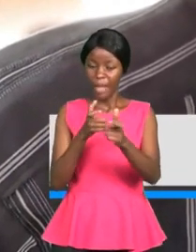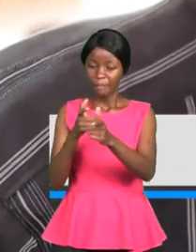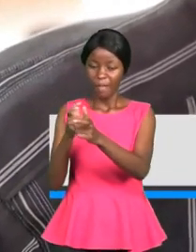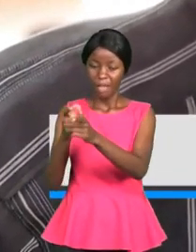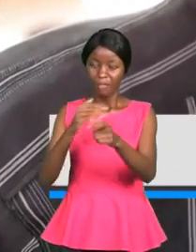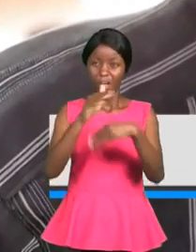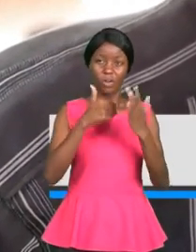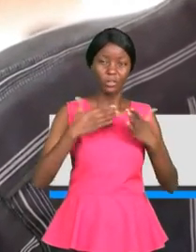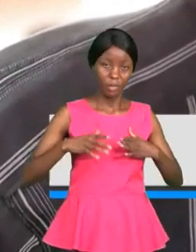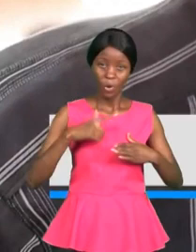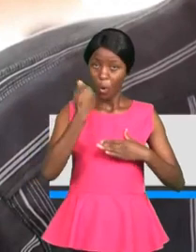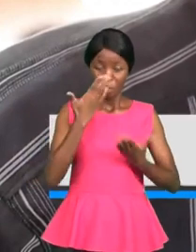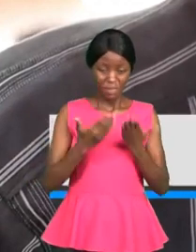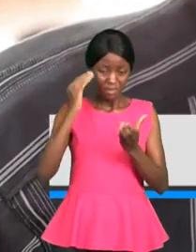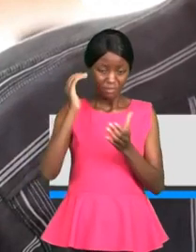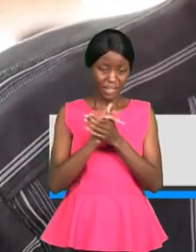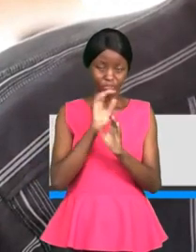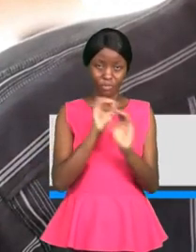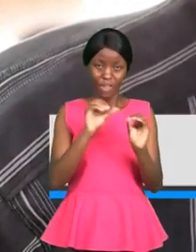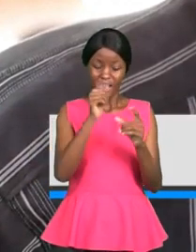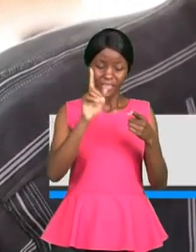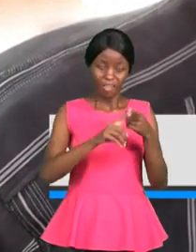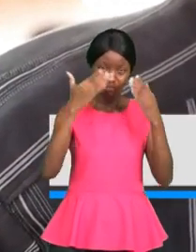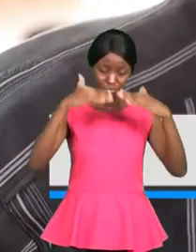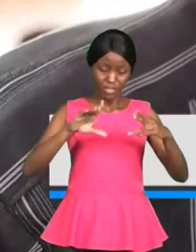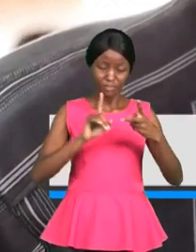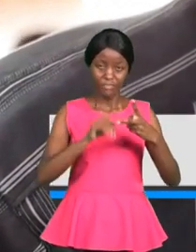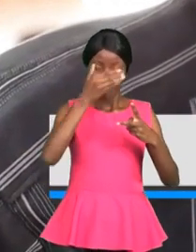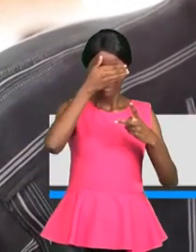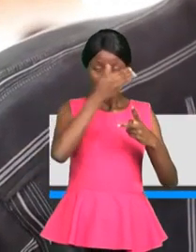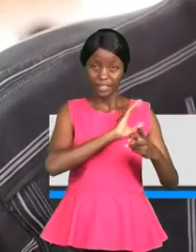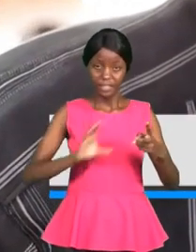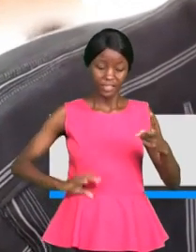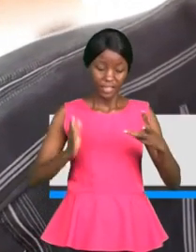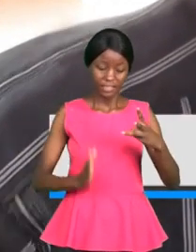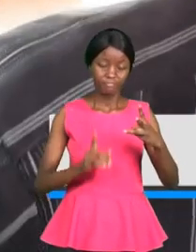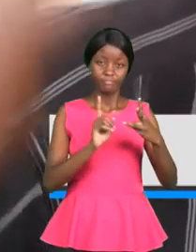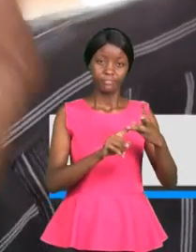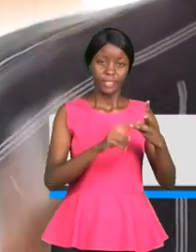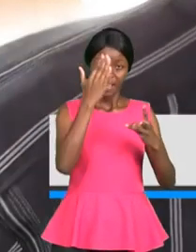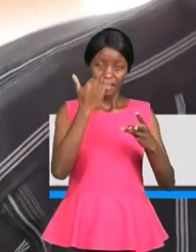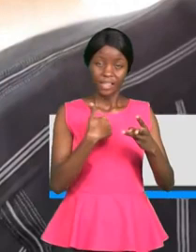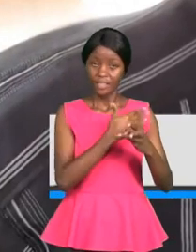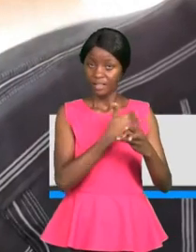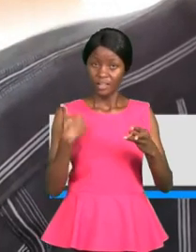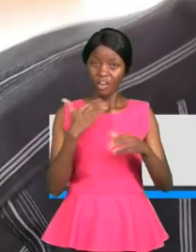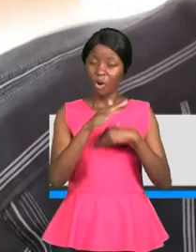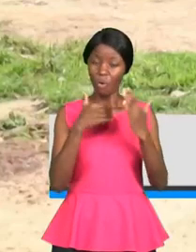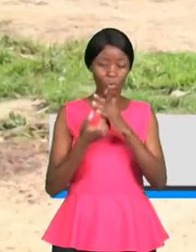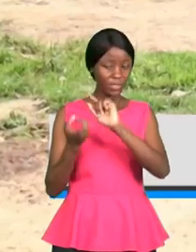called unbelievers. Among the victims were Muslims, Protestants, Catholics. In short, no one was spared. We had to run for our